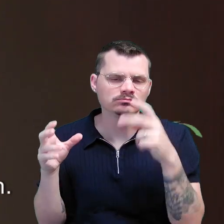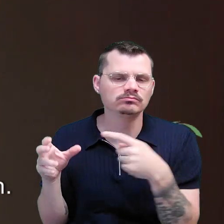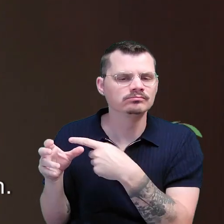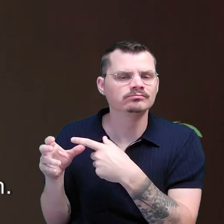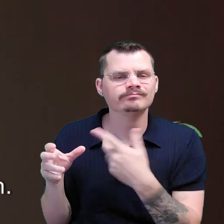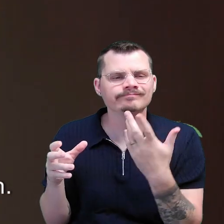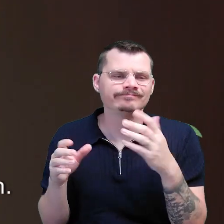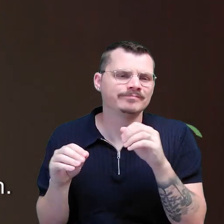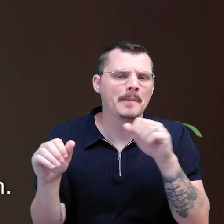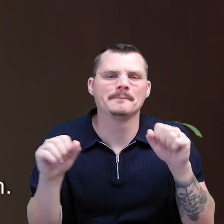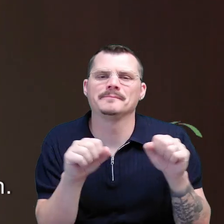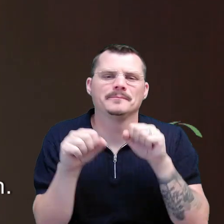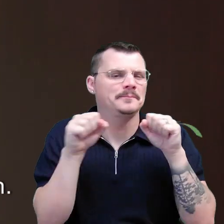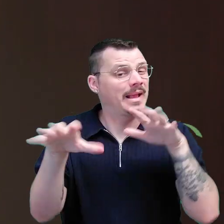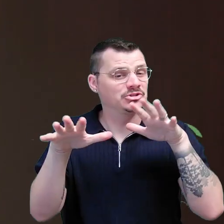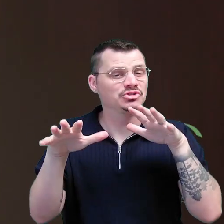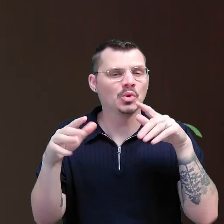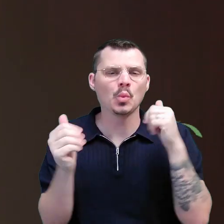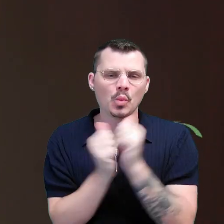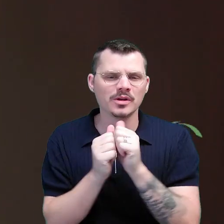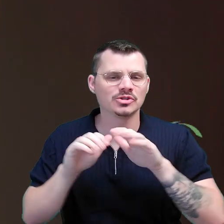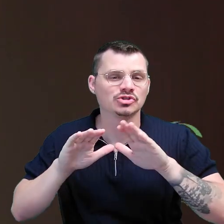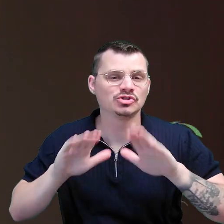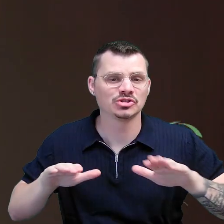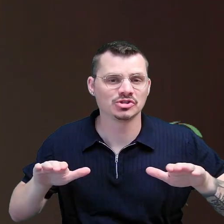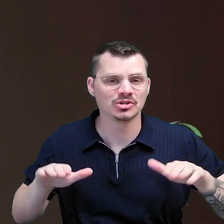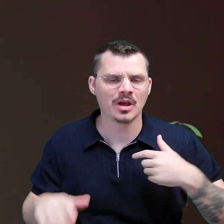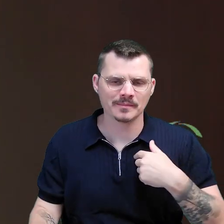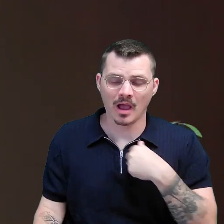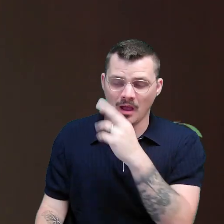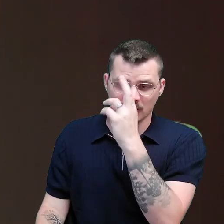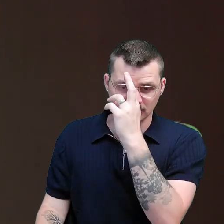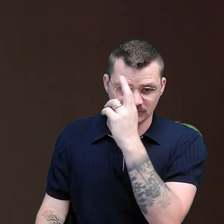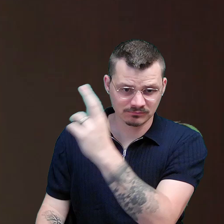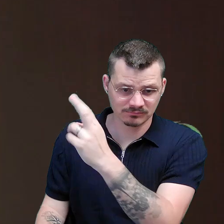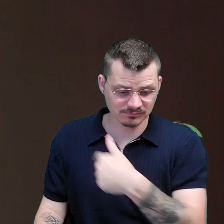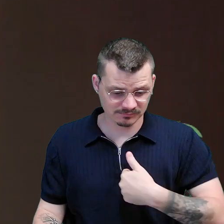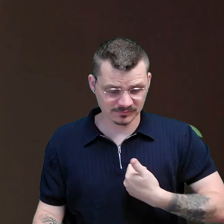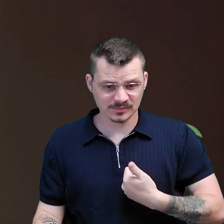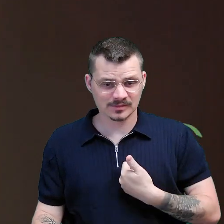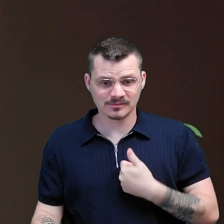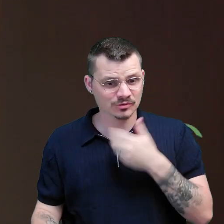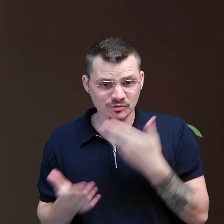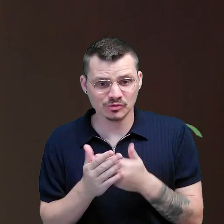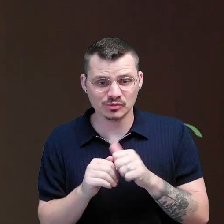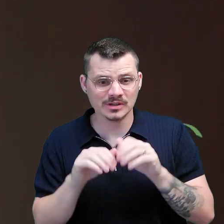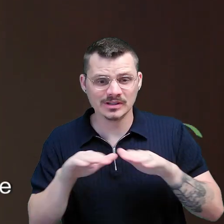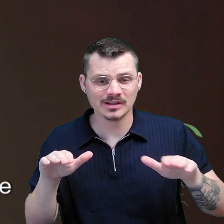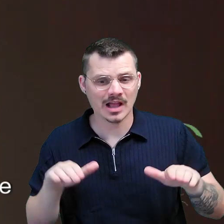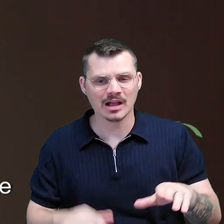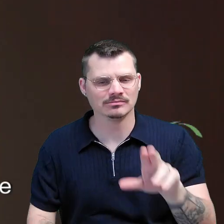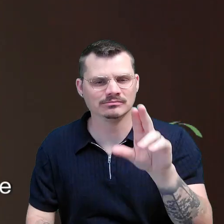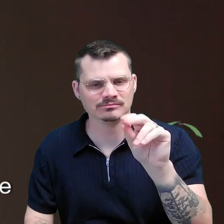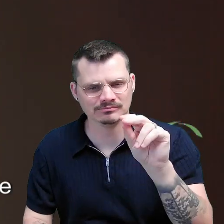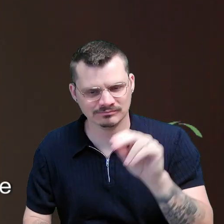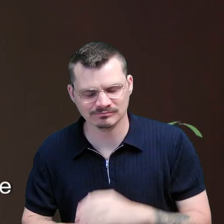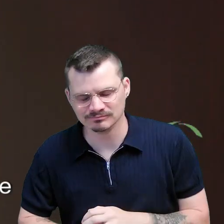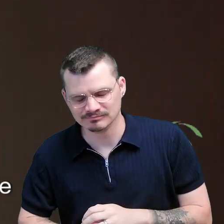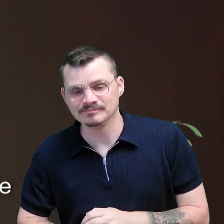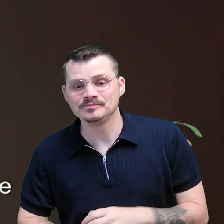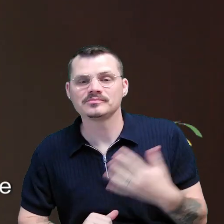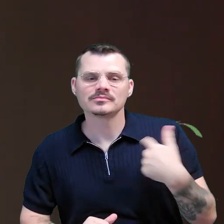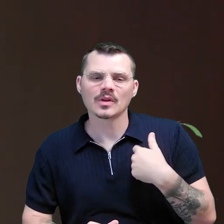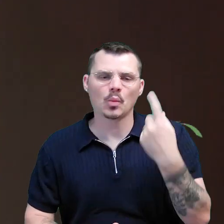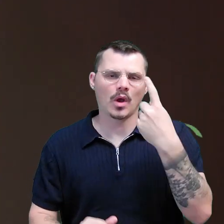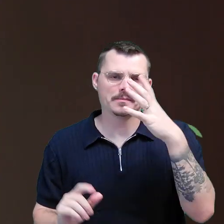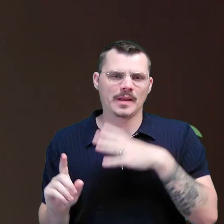supernatural magic powers with children. I respect that. I sure don't have it. We had a guy, I'll call